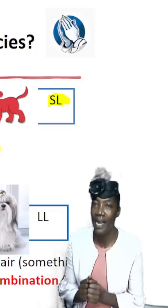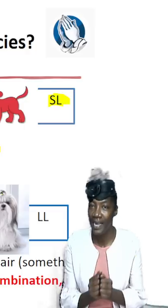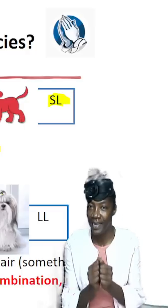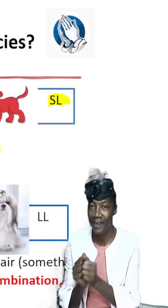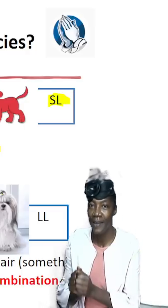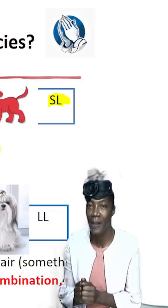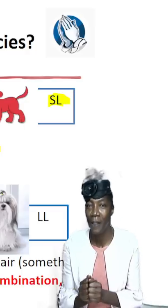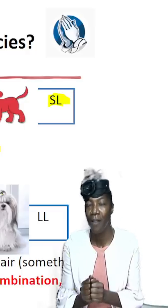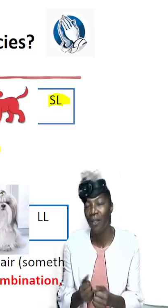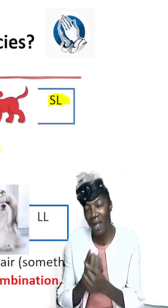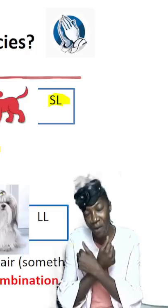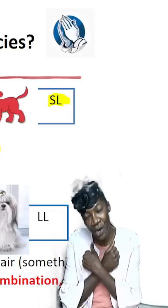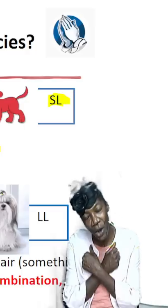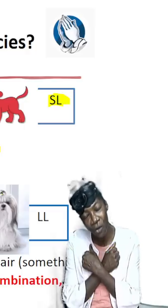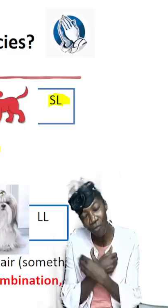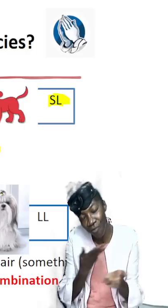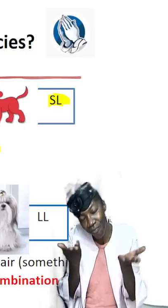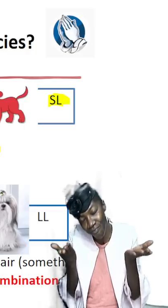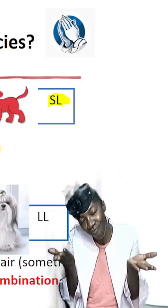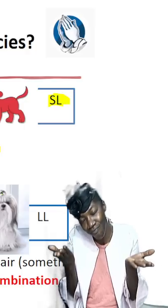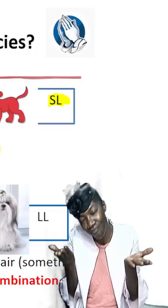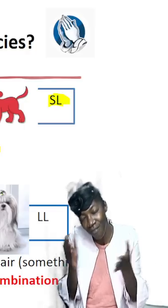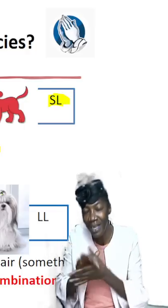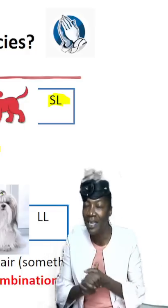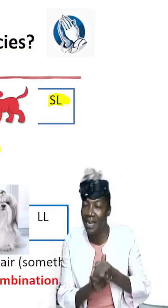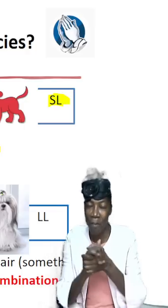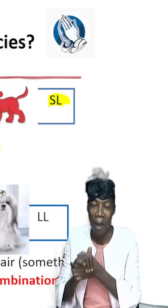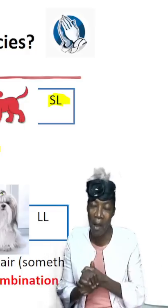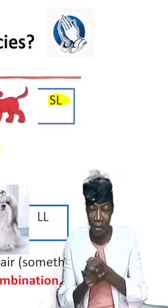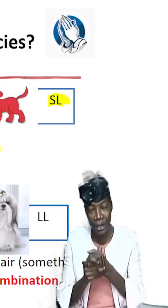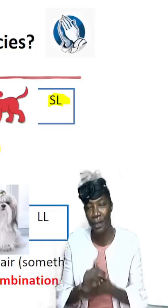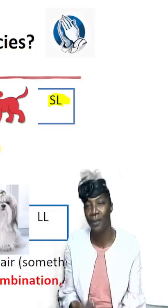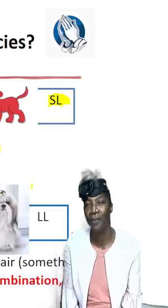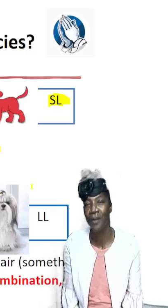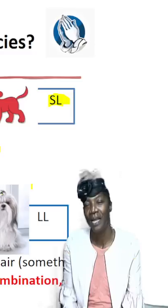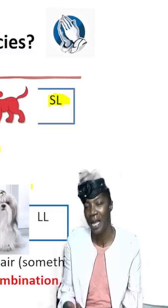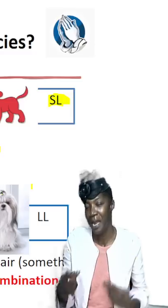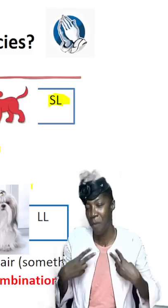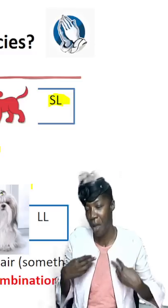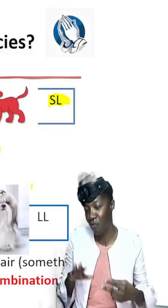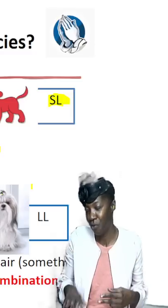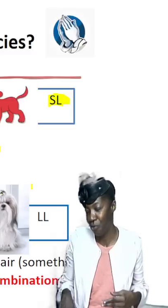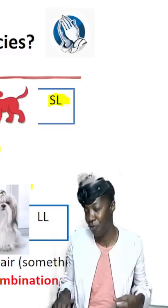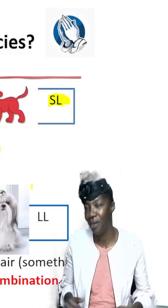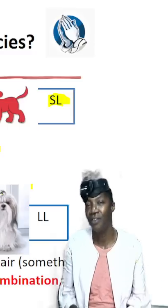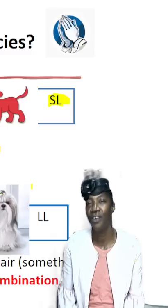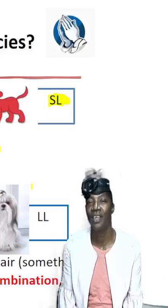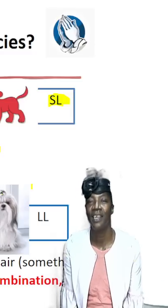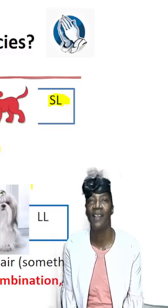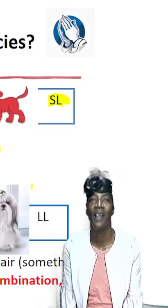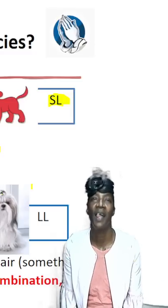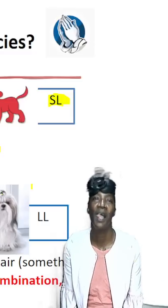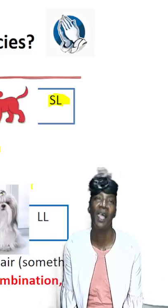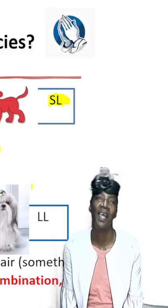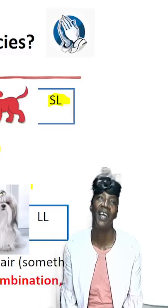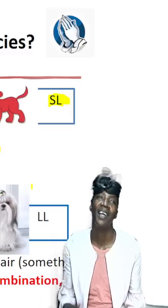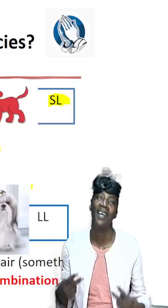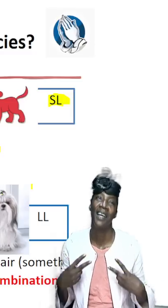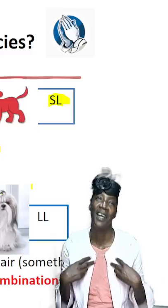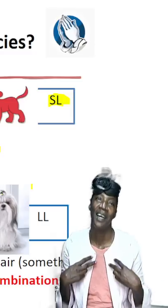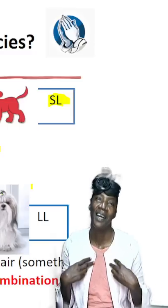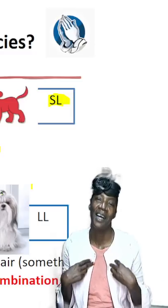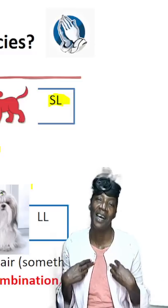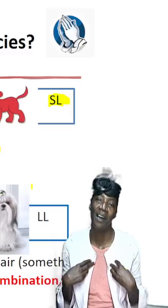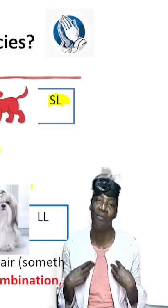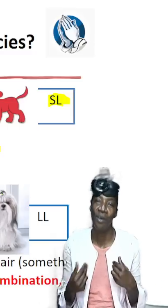know, they are in love, as you noticed there, and they're married, no doubt, and they have children. They have a